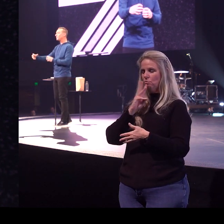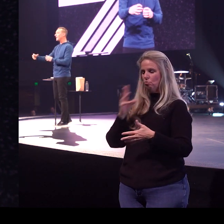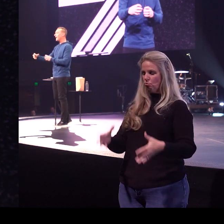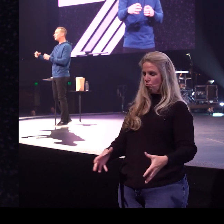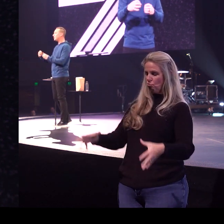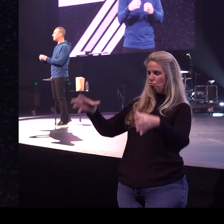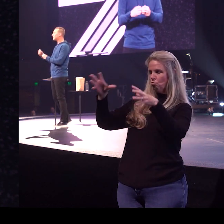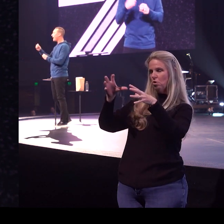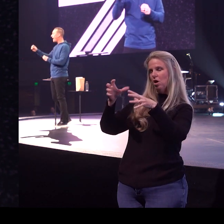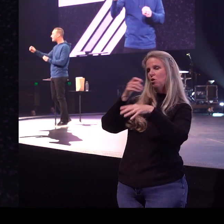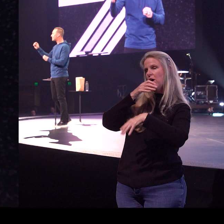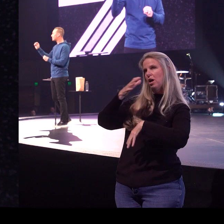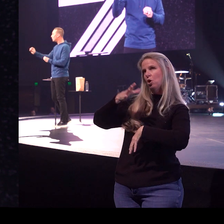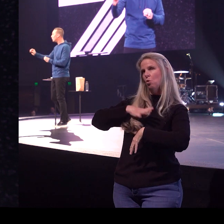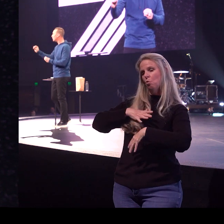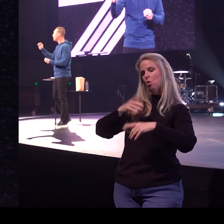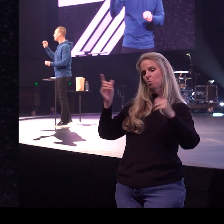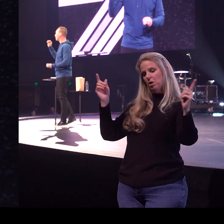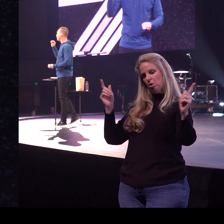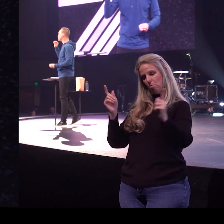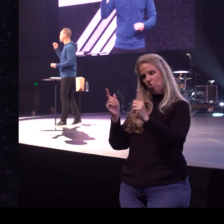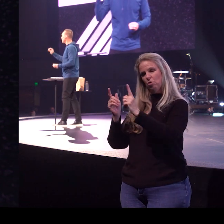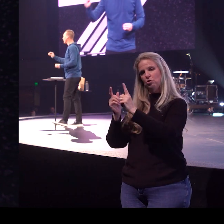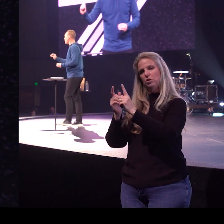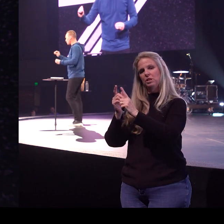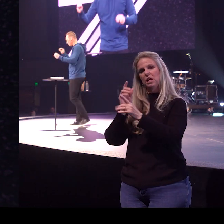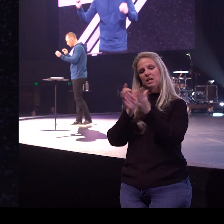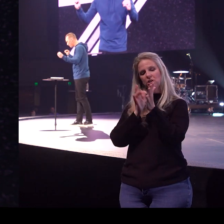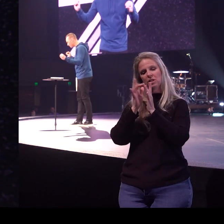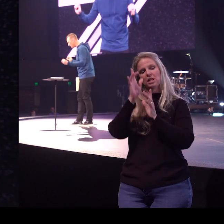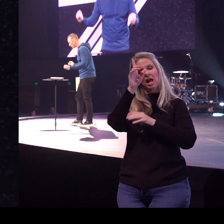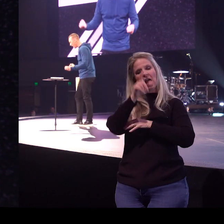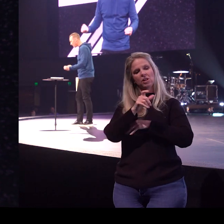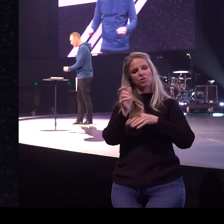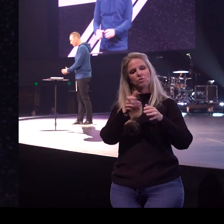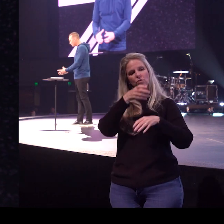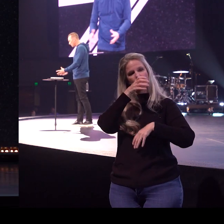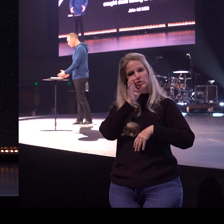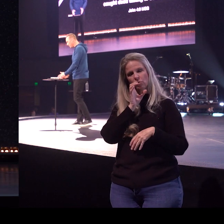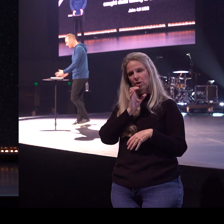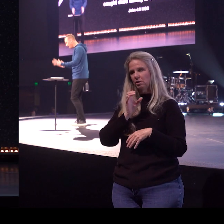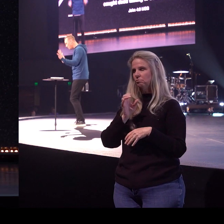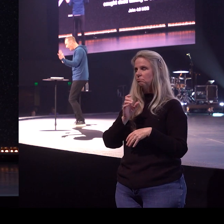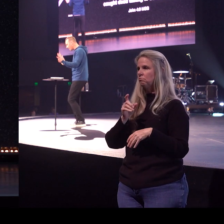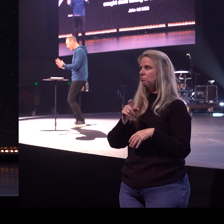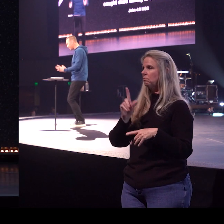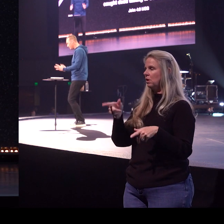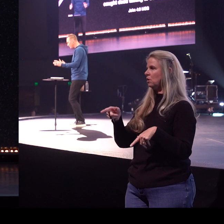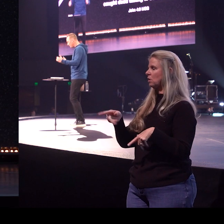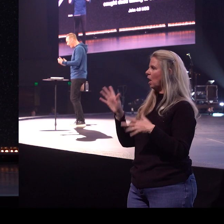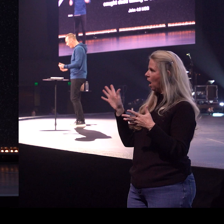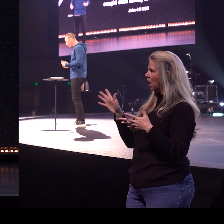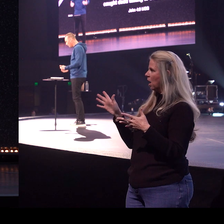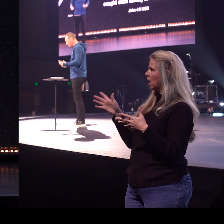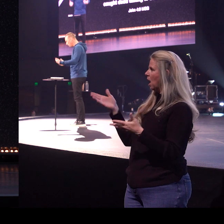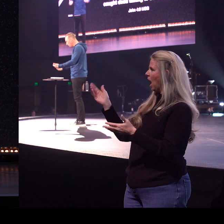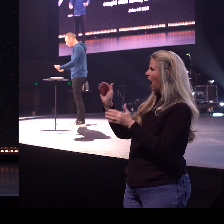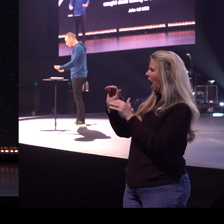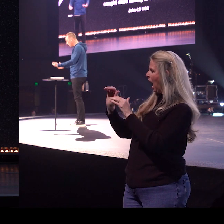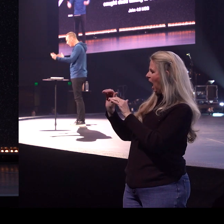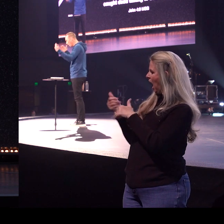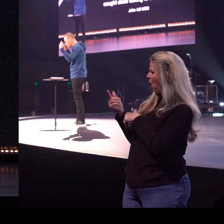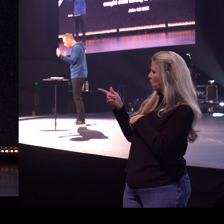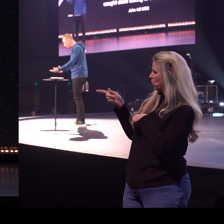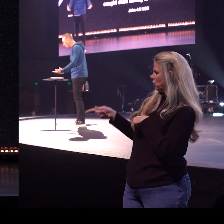approaches, and Jesus asks her for a drink. Watch her response, verse 9. The Samaritan woman, taken back, asked, how come